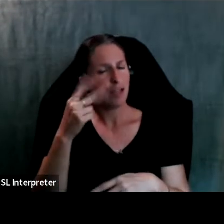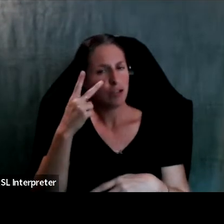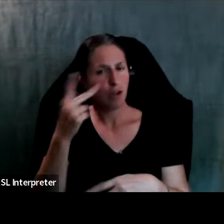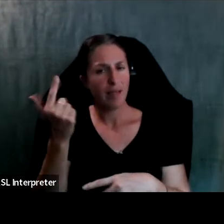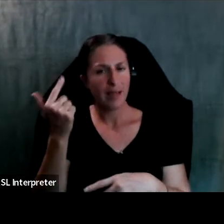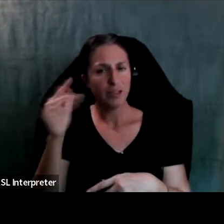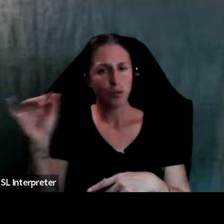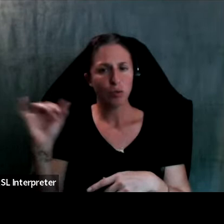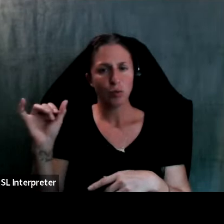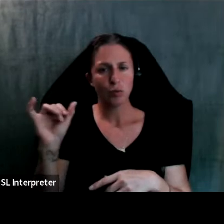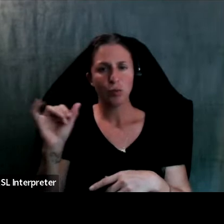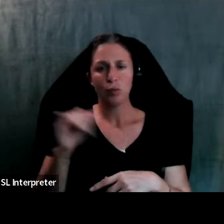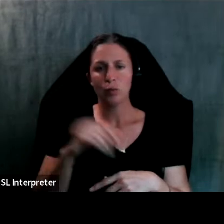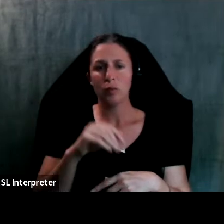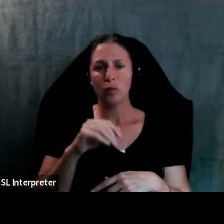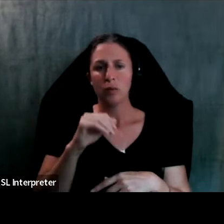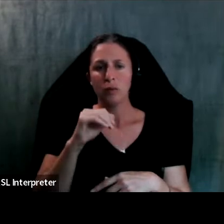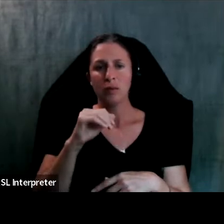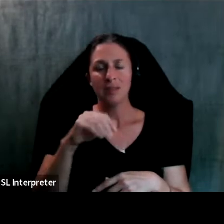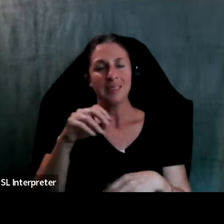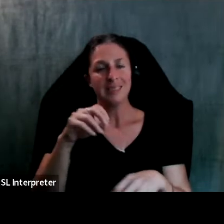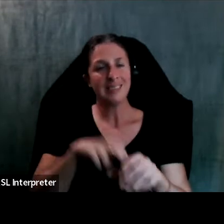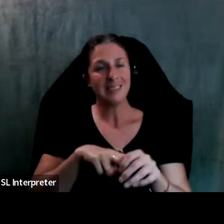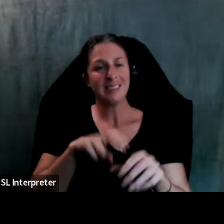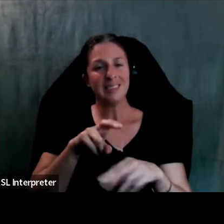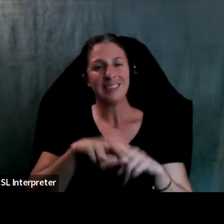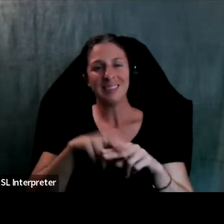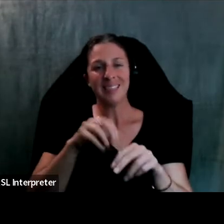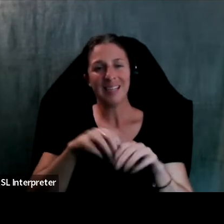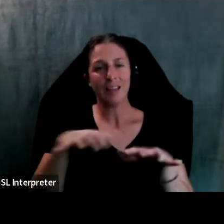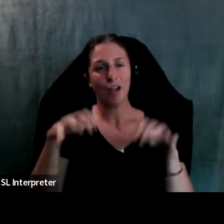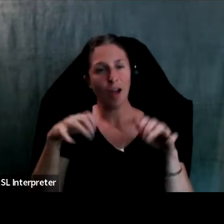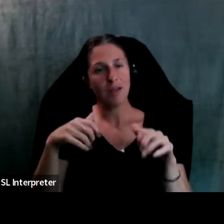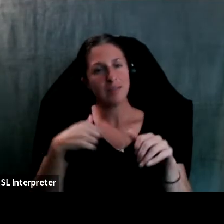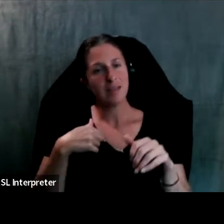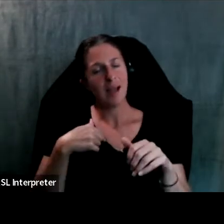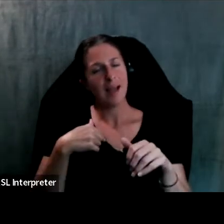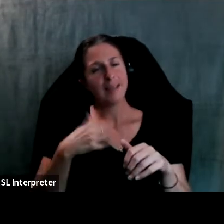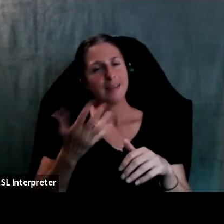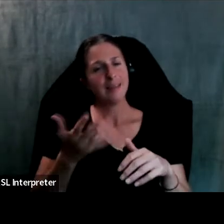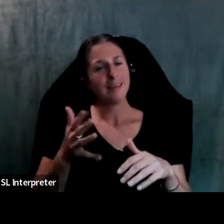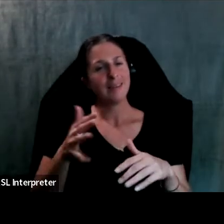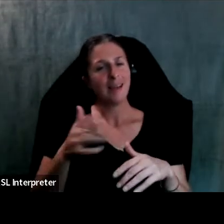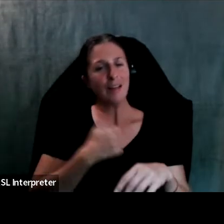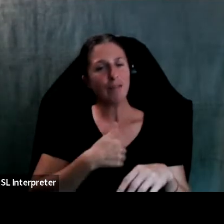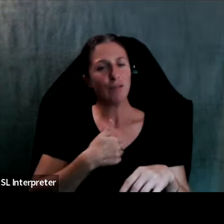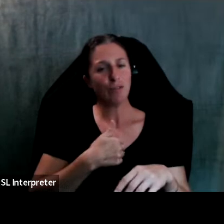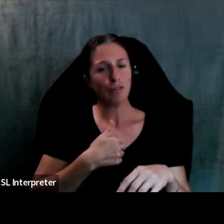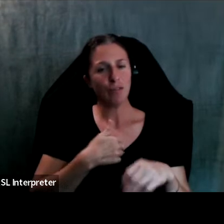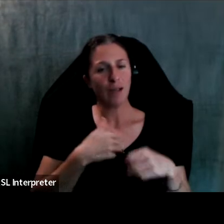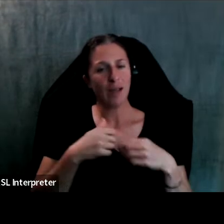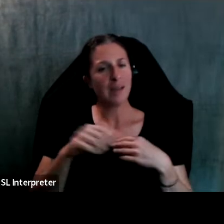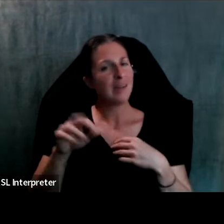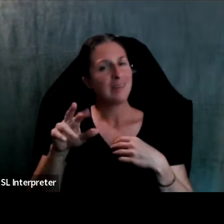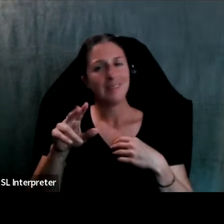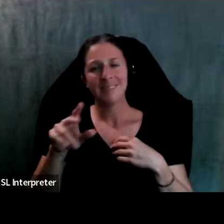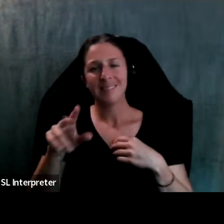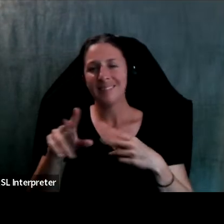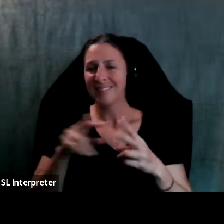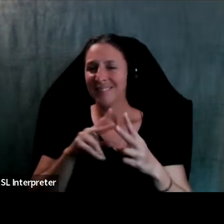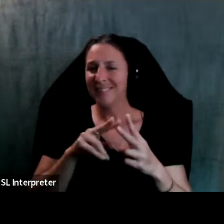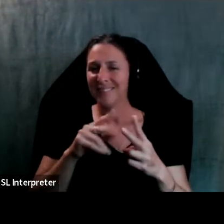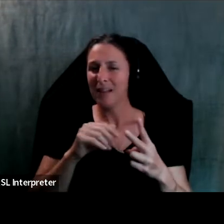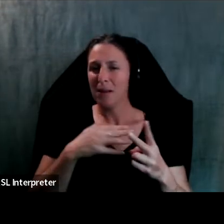year. I'm not sitting here, but sitting in the audience. And I kind of regret neither of my daughters attended middle college,